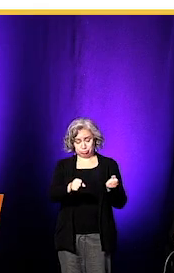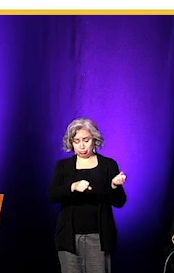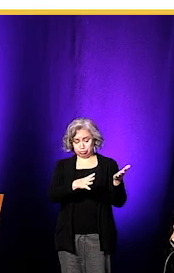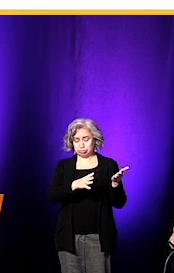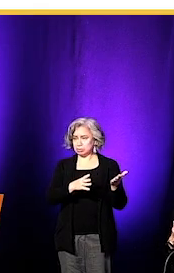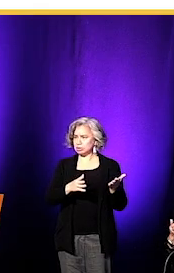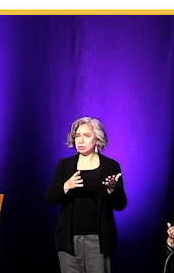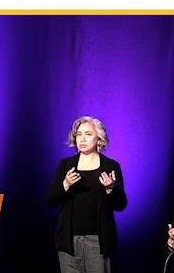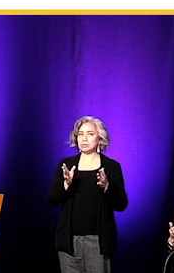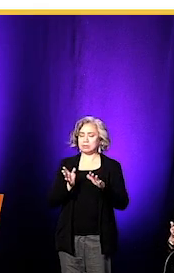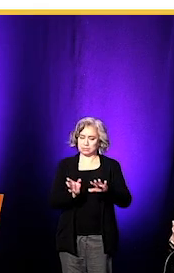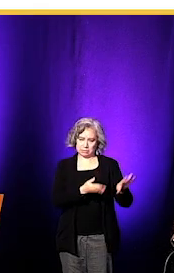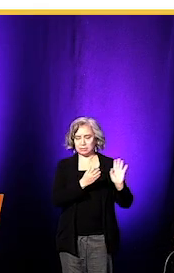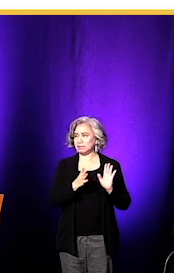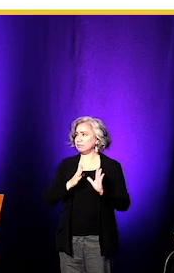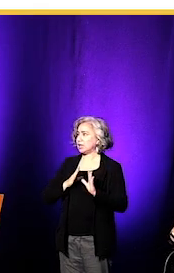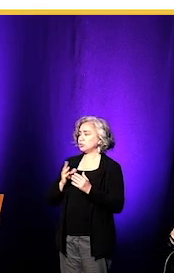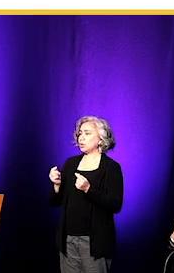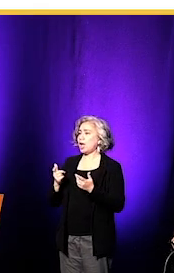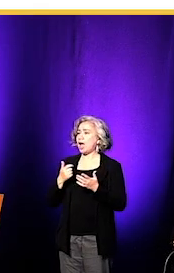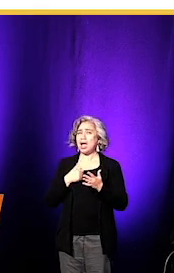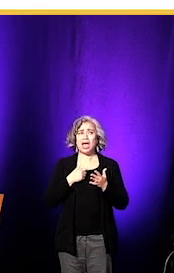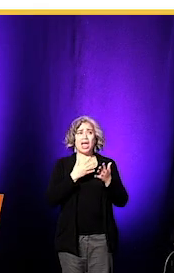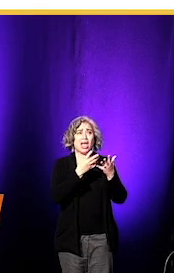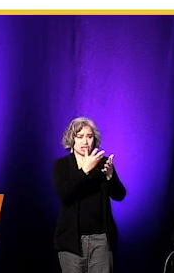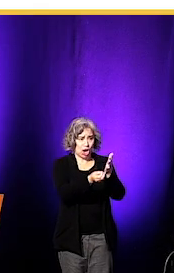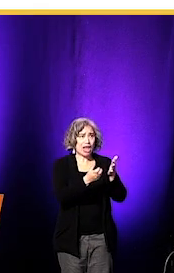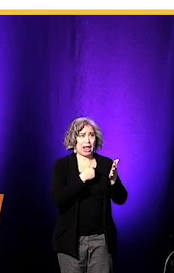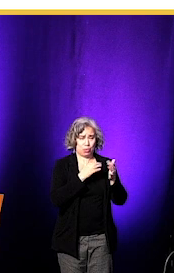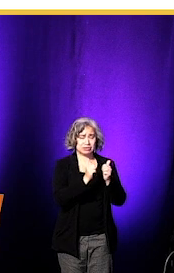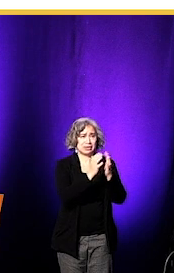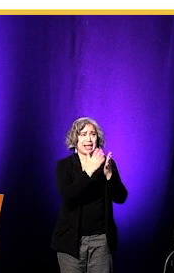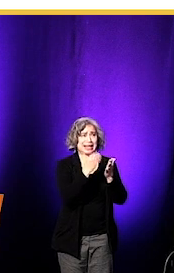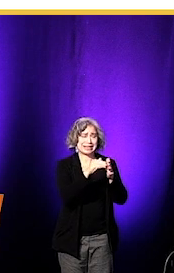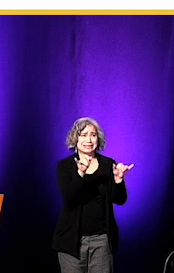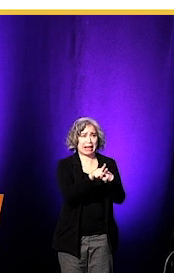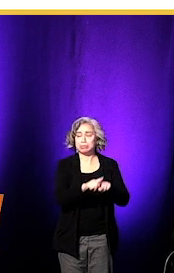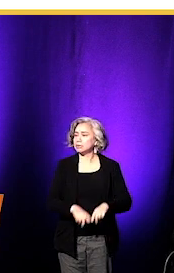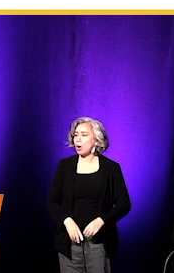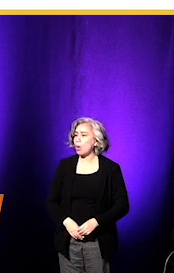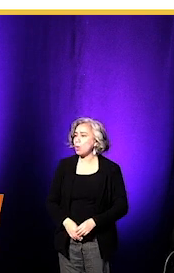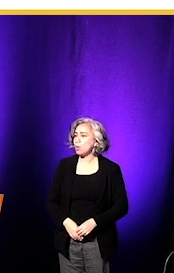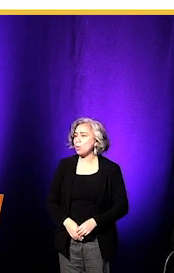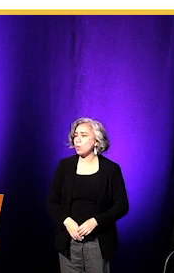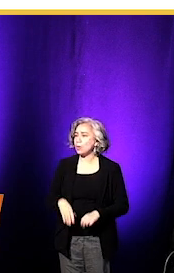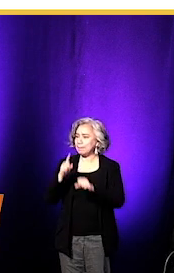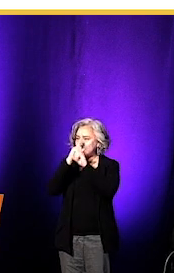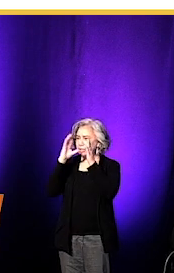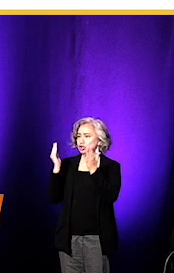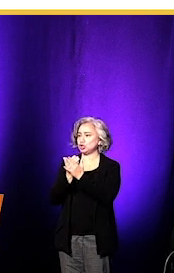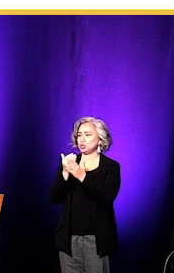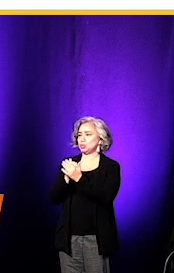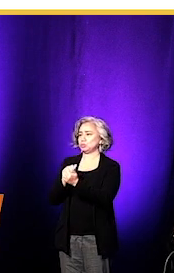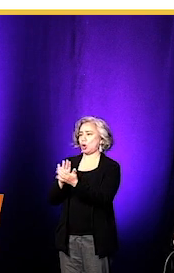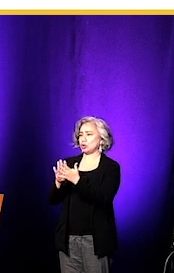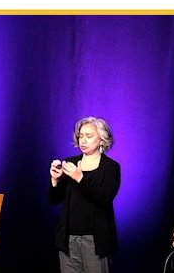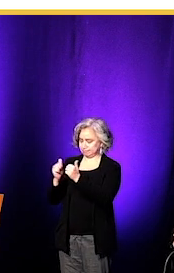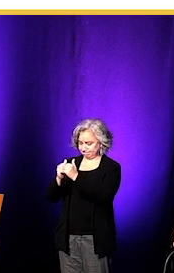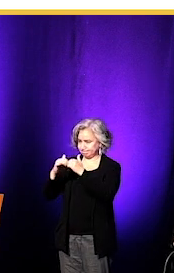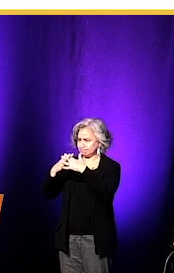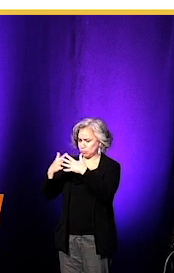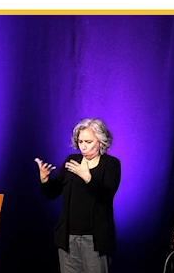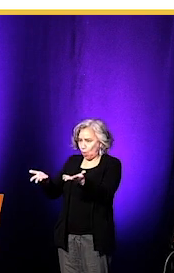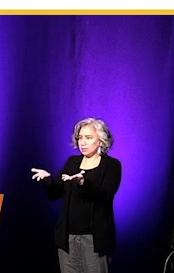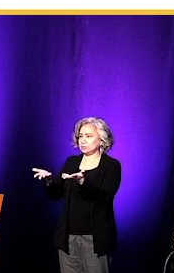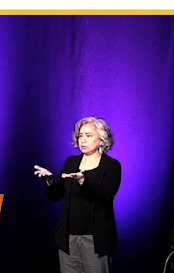get back to where we are. We have to imagine these new infrastructures, right? And what they mean for sustainability and for flourishing,